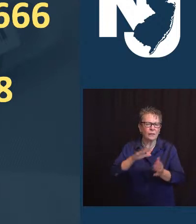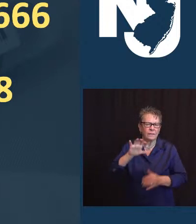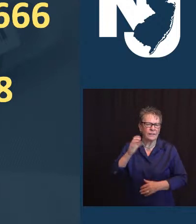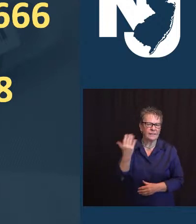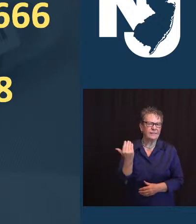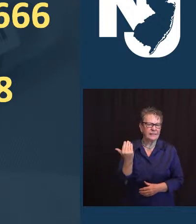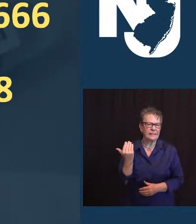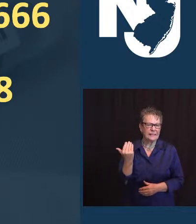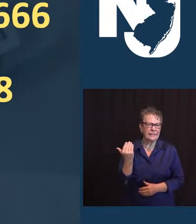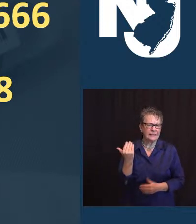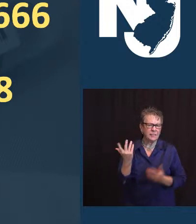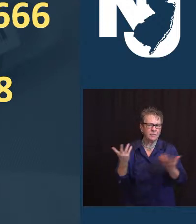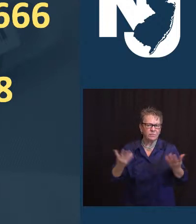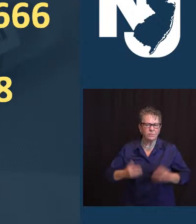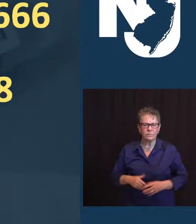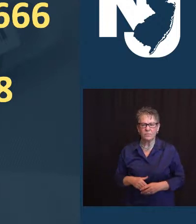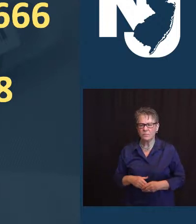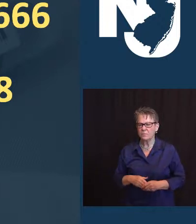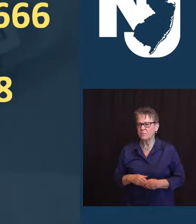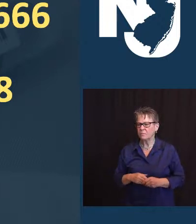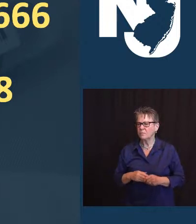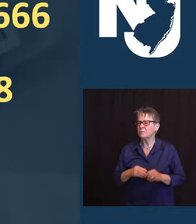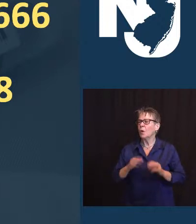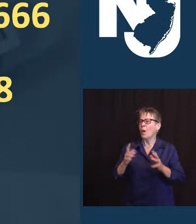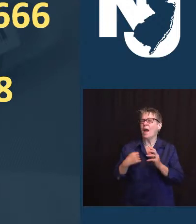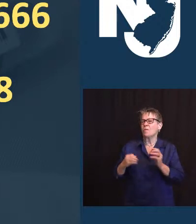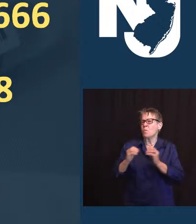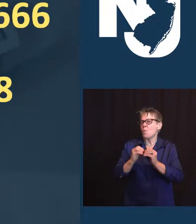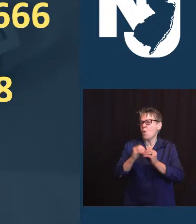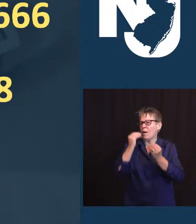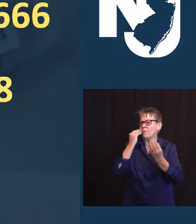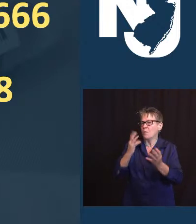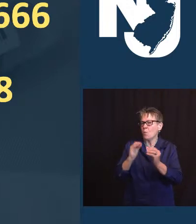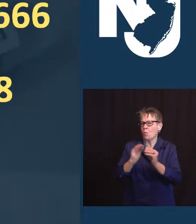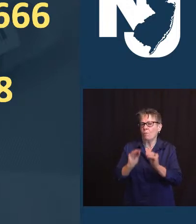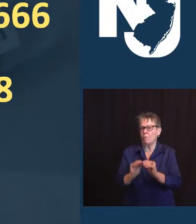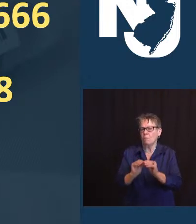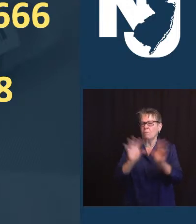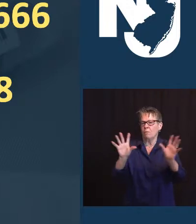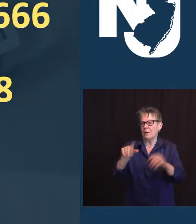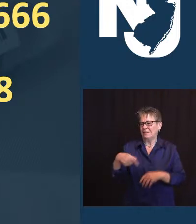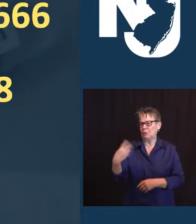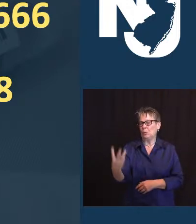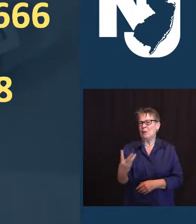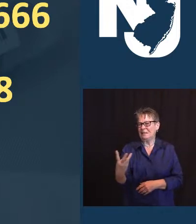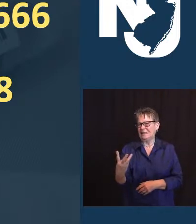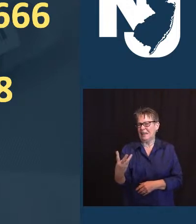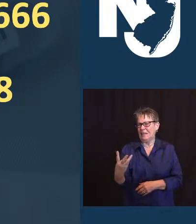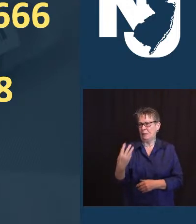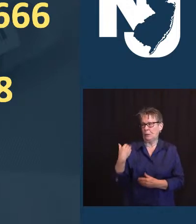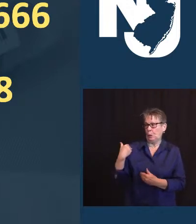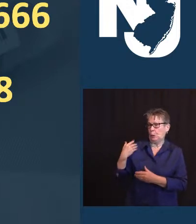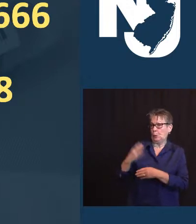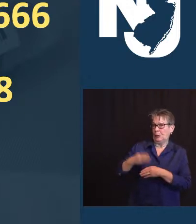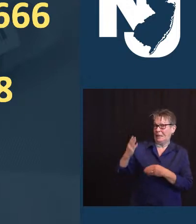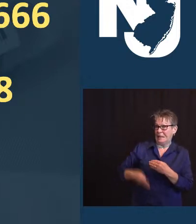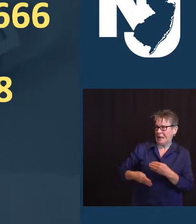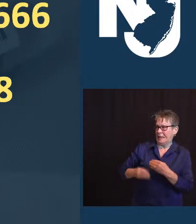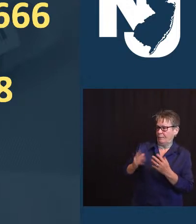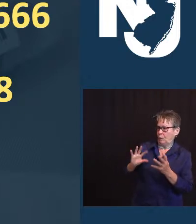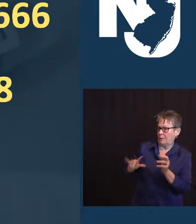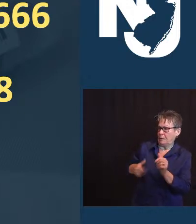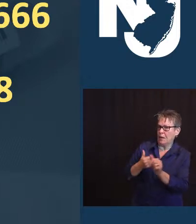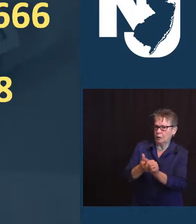as usual on Wednesday. Let's take a couple of minutes to remember 3 more of those who we have